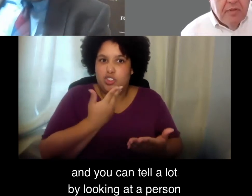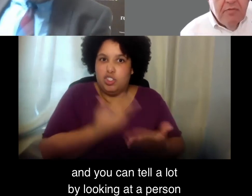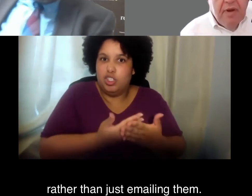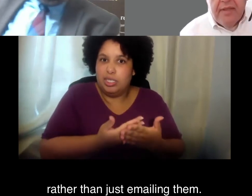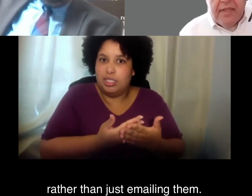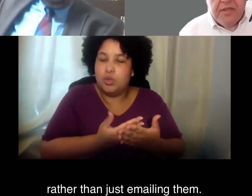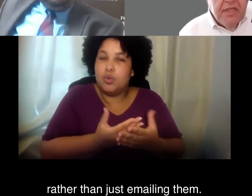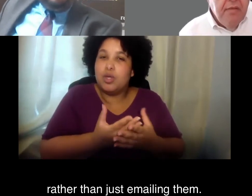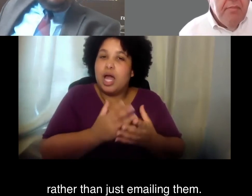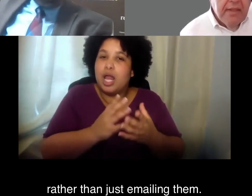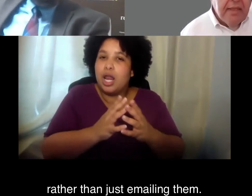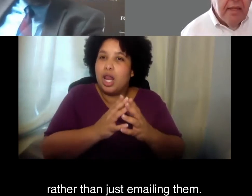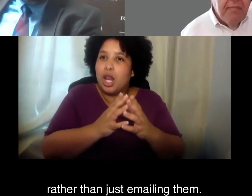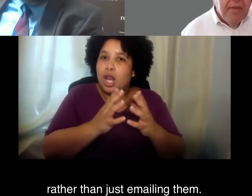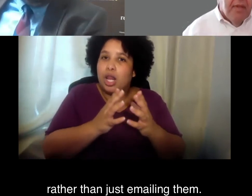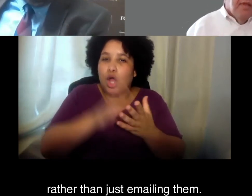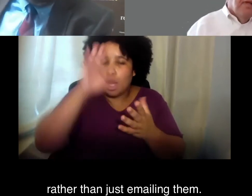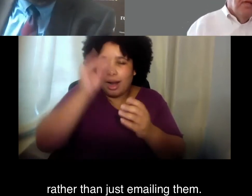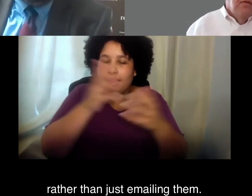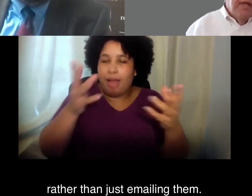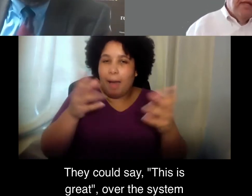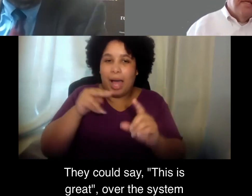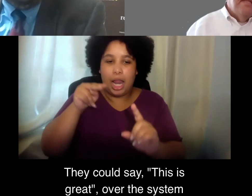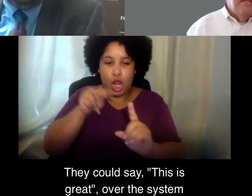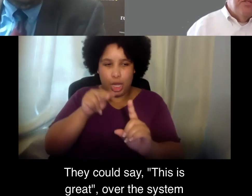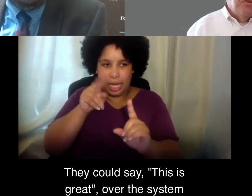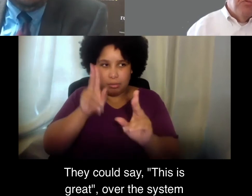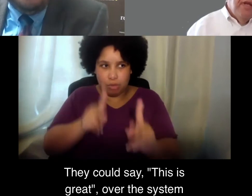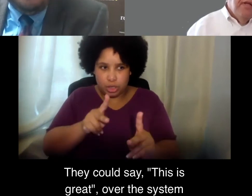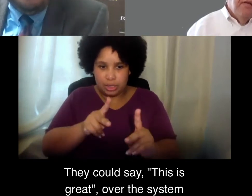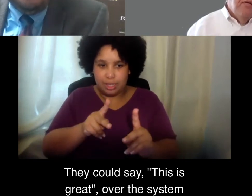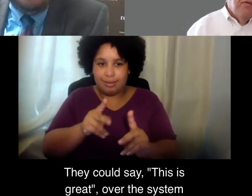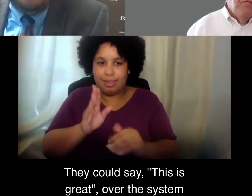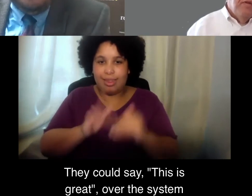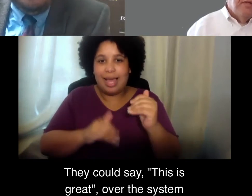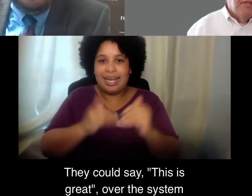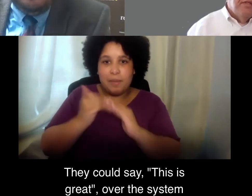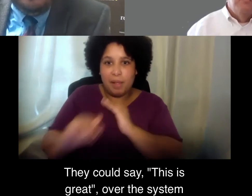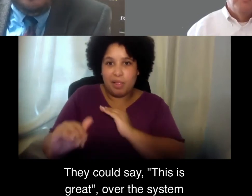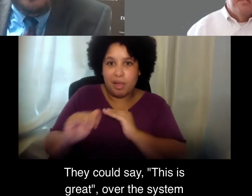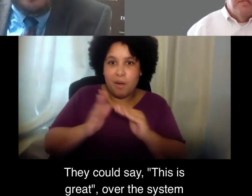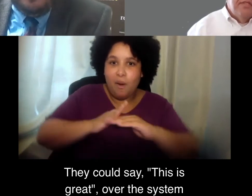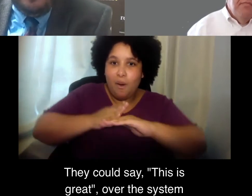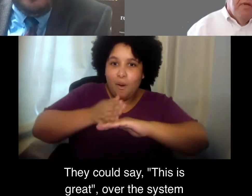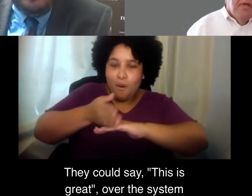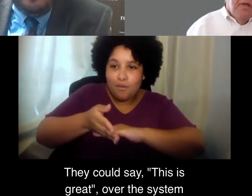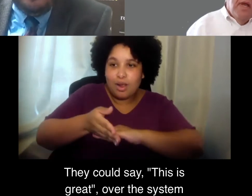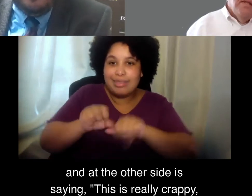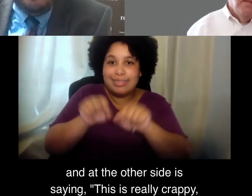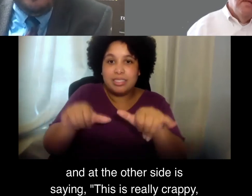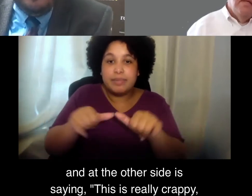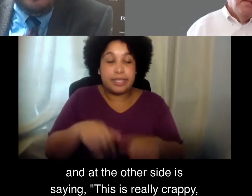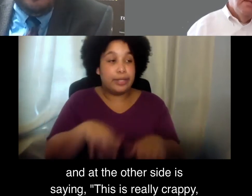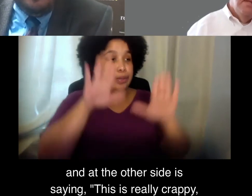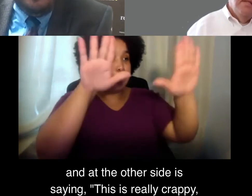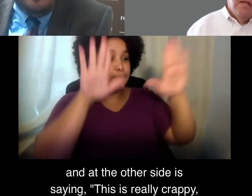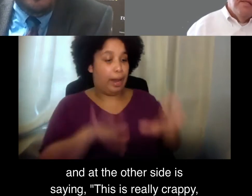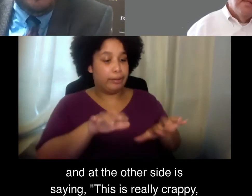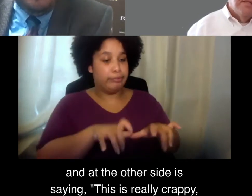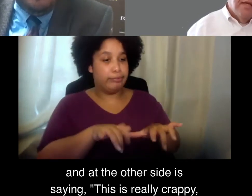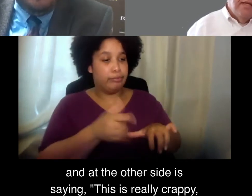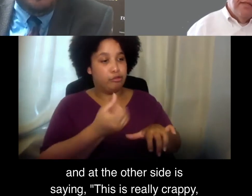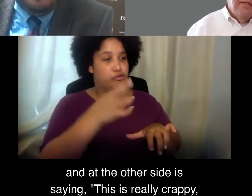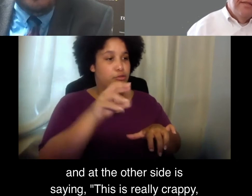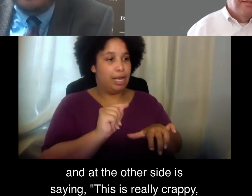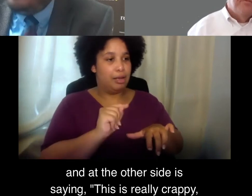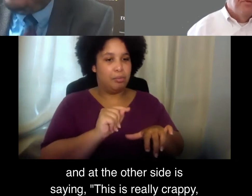at a person rather than just emailing them. You know, they could say this is great over the system, and in at the